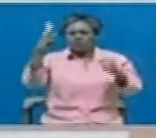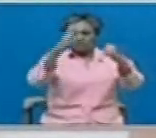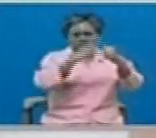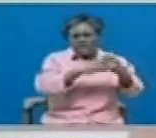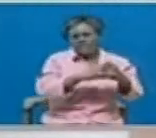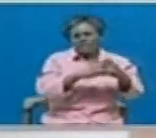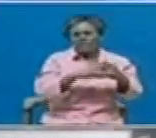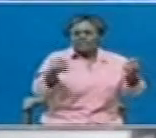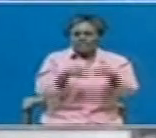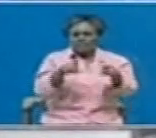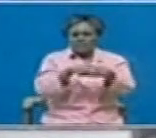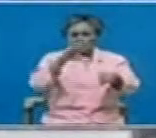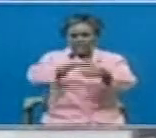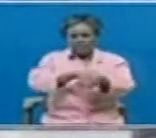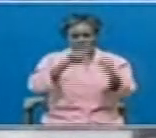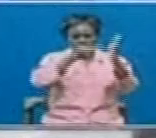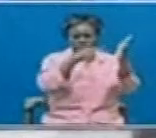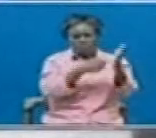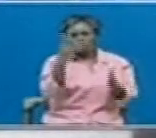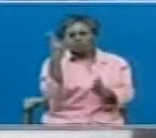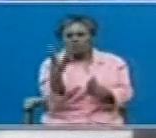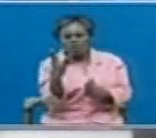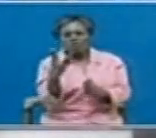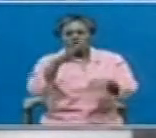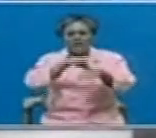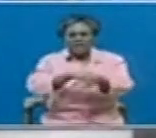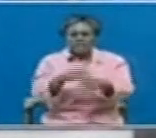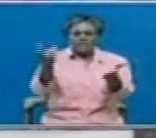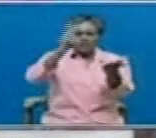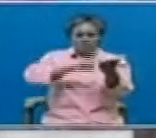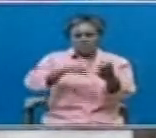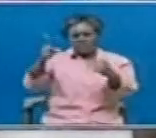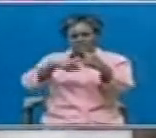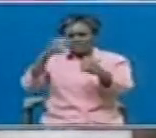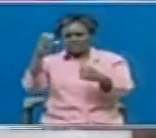overs. He also took 5 wickets, while Sachin Budhia recorded 60 runs.